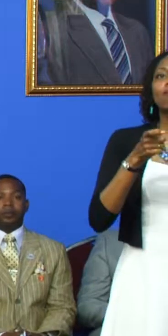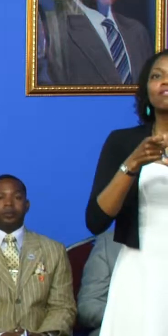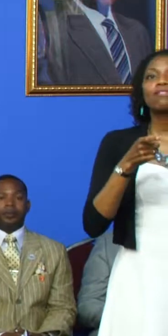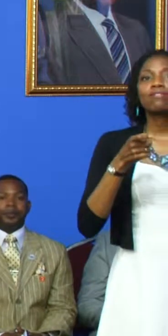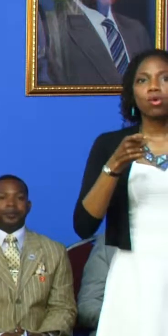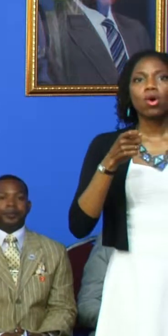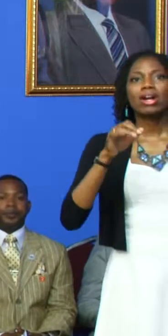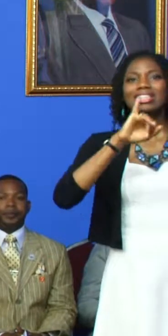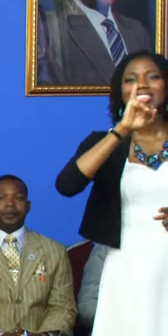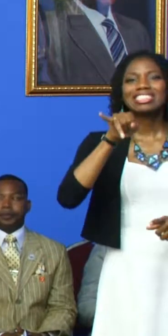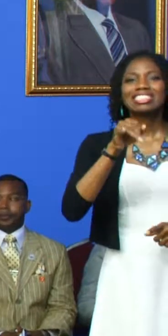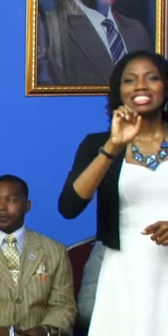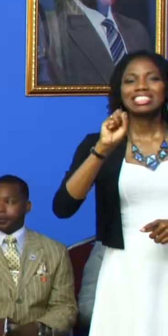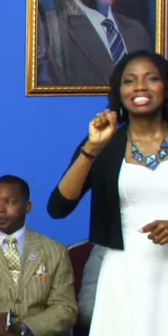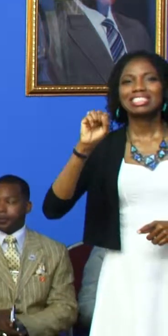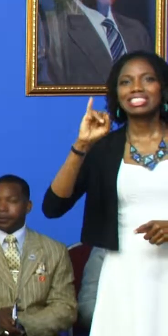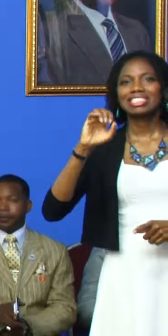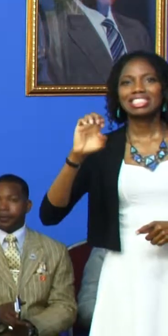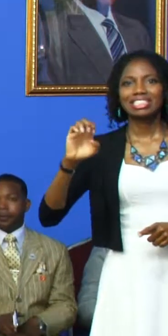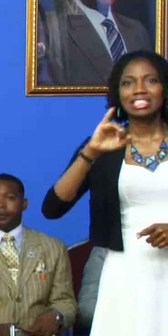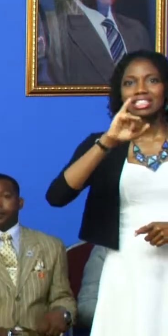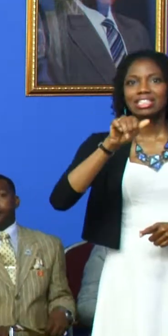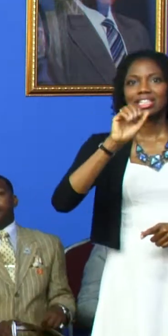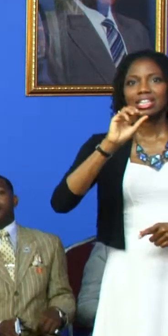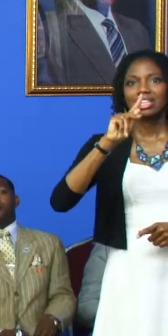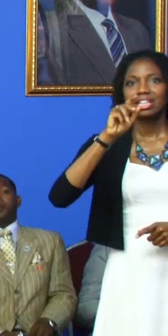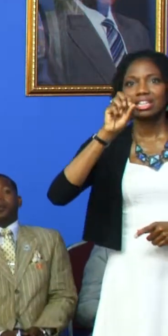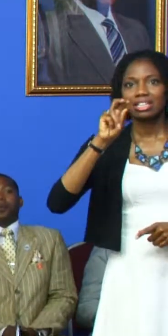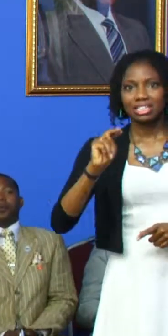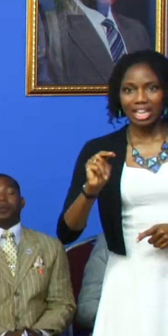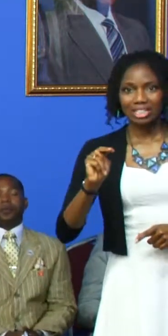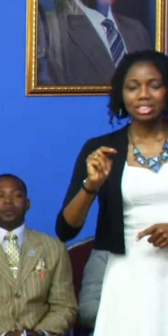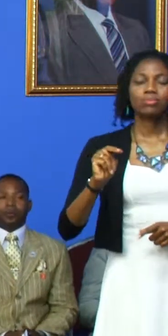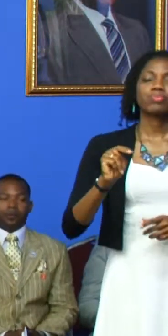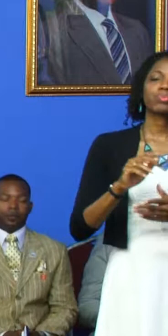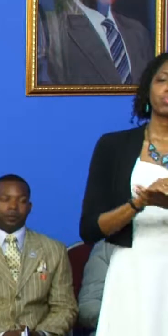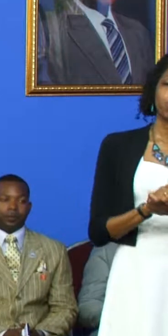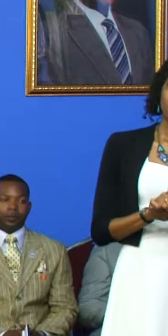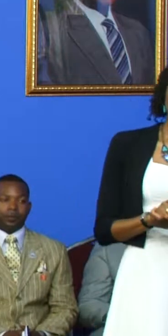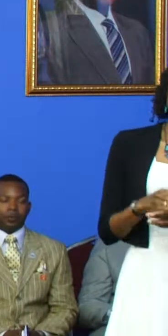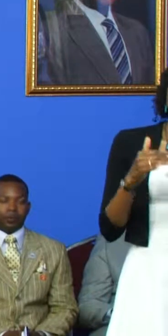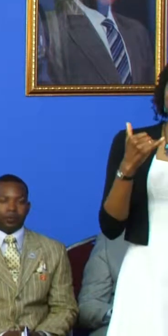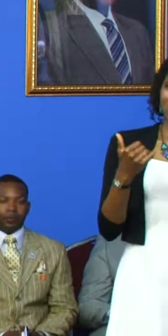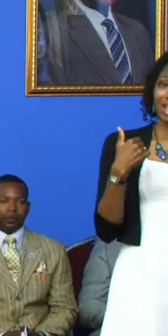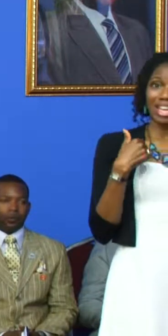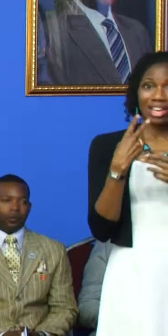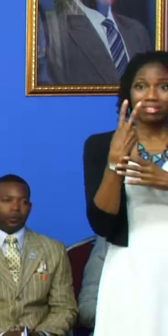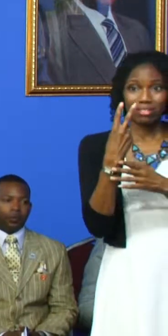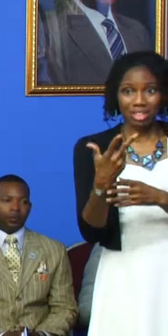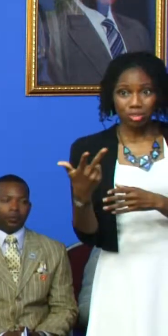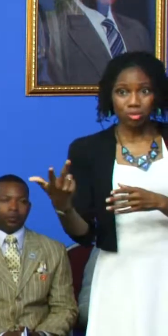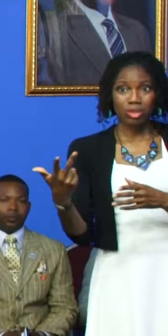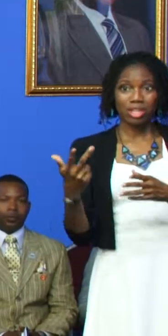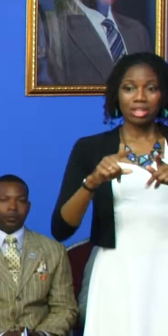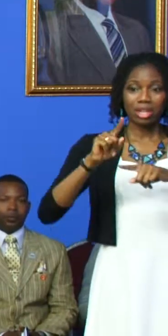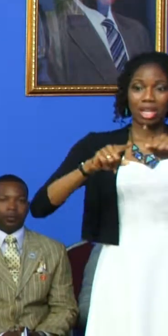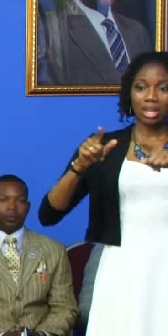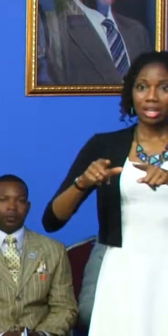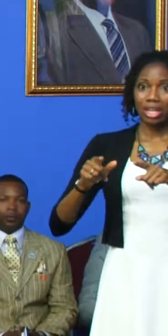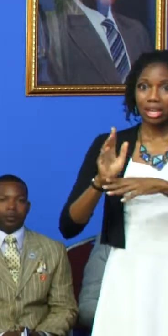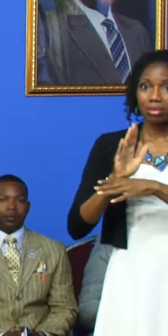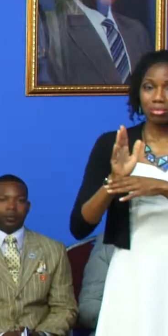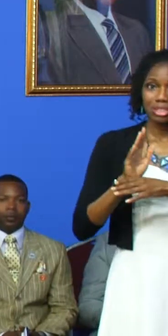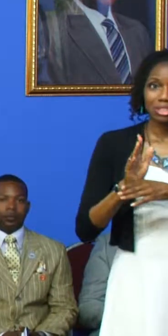got to do 3 cities in 2 days. But as I roll, I'm dealing with saying